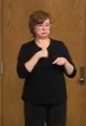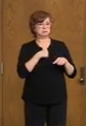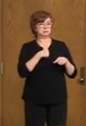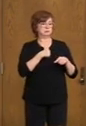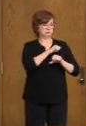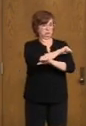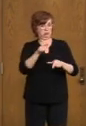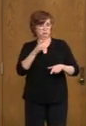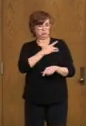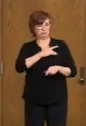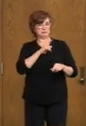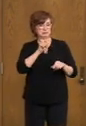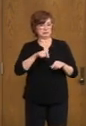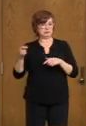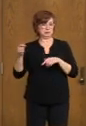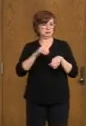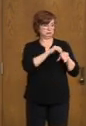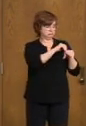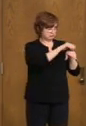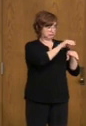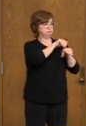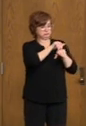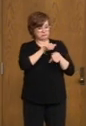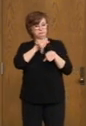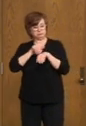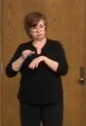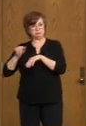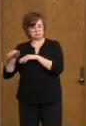all provinces and territories, but also ultimately